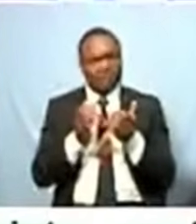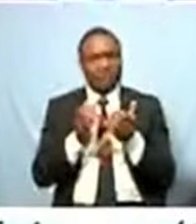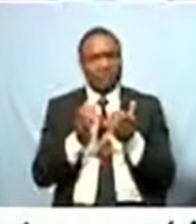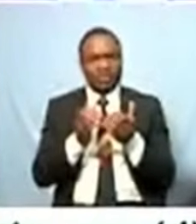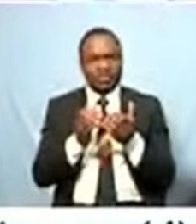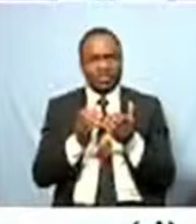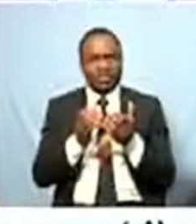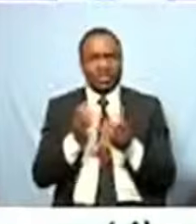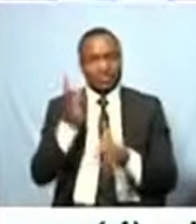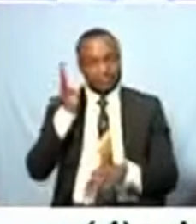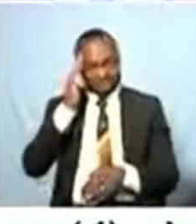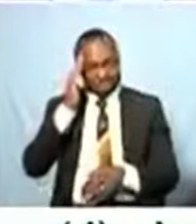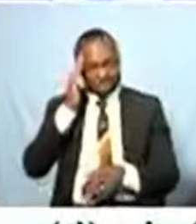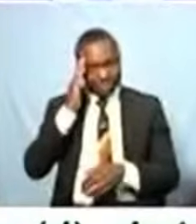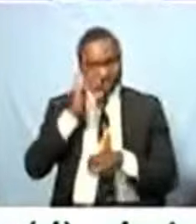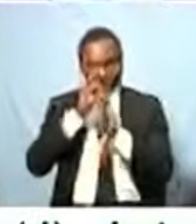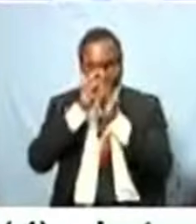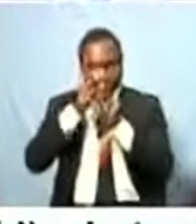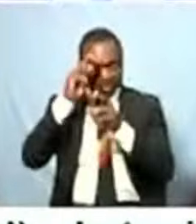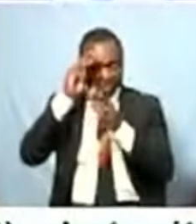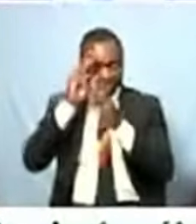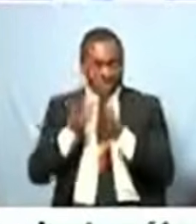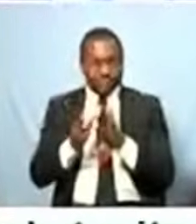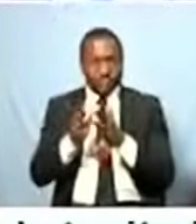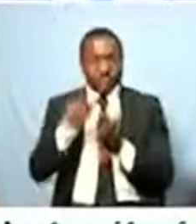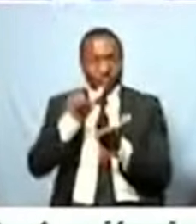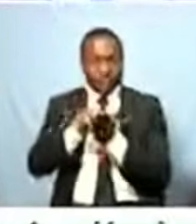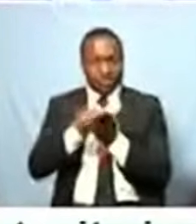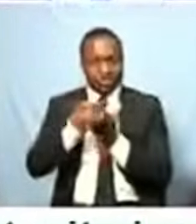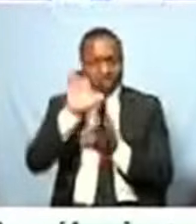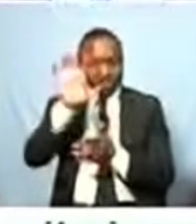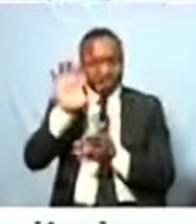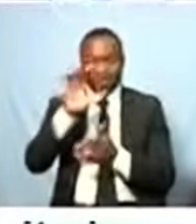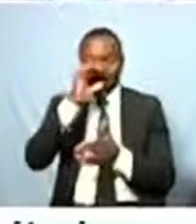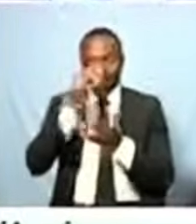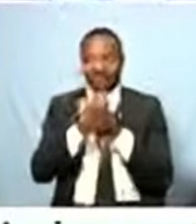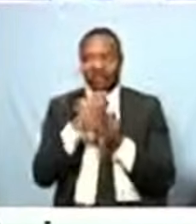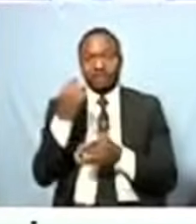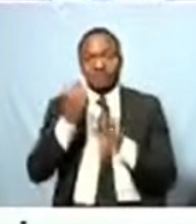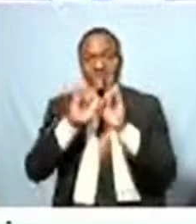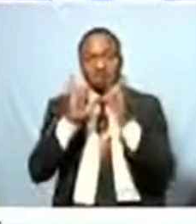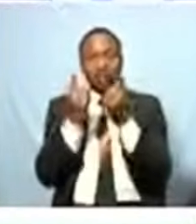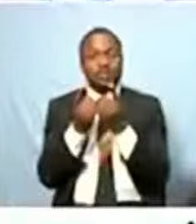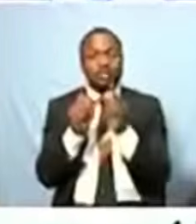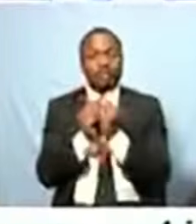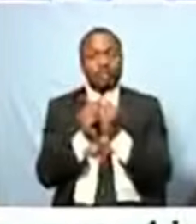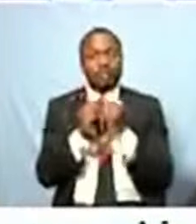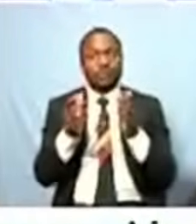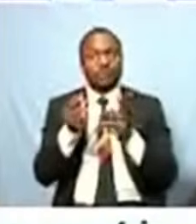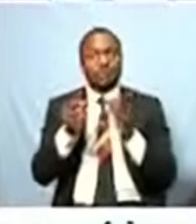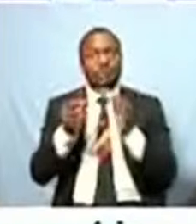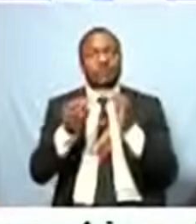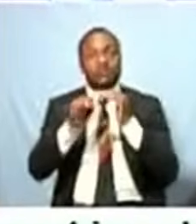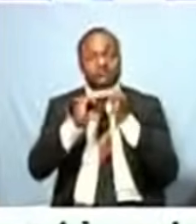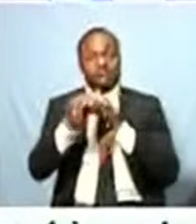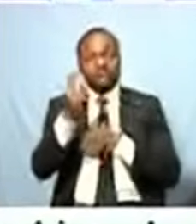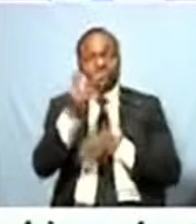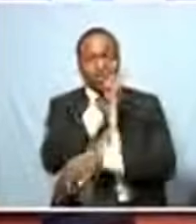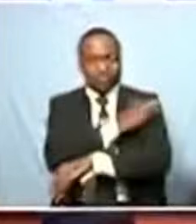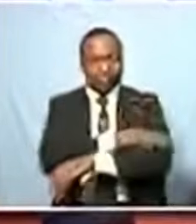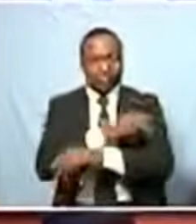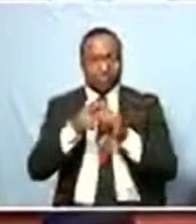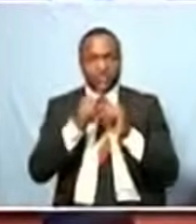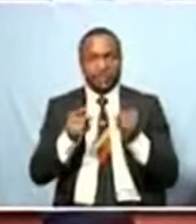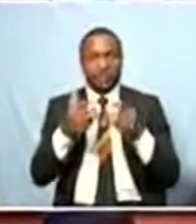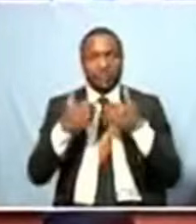it known to the Minister that, Honorable Minister, in Lusaka province, Chilanga is the only district without a level 1 hospital. Yet we have a